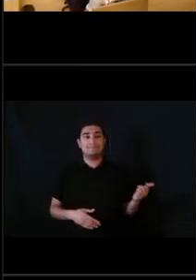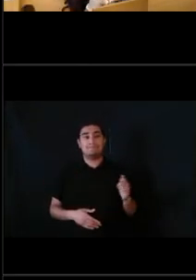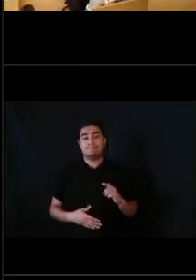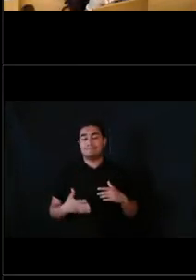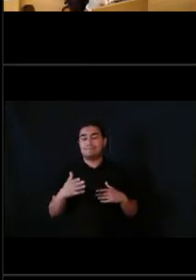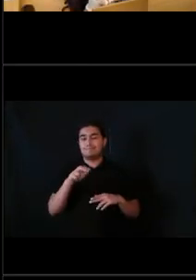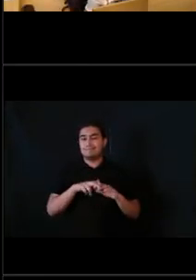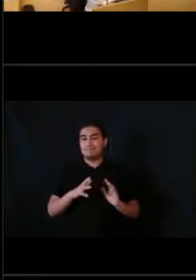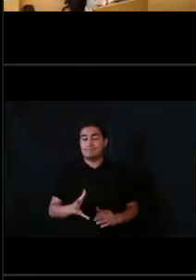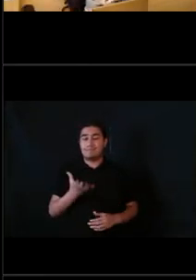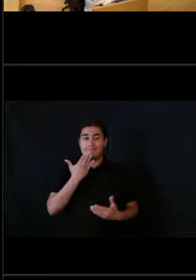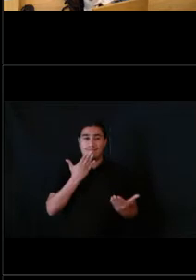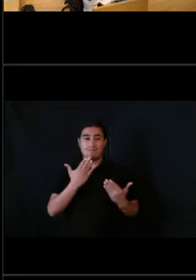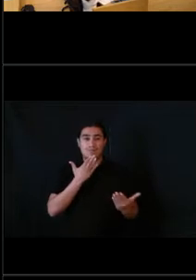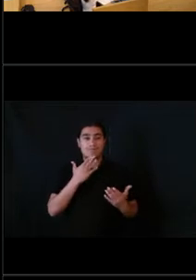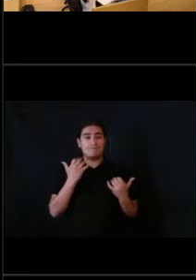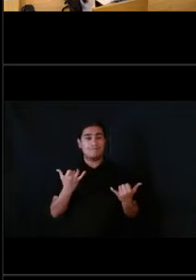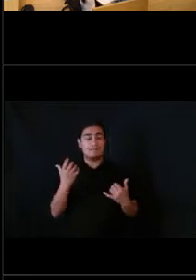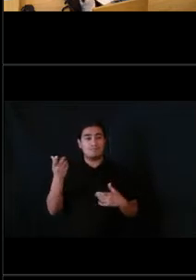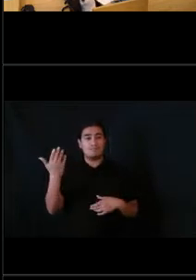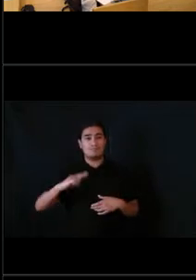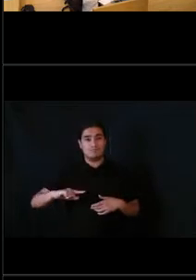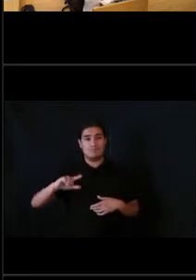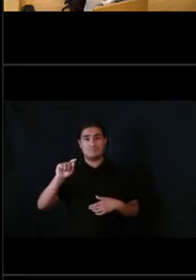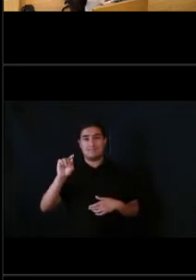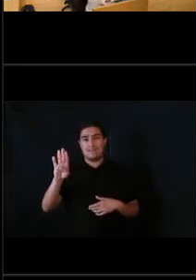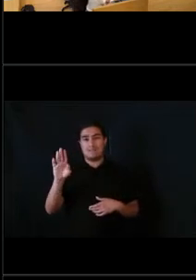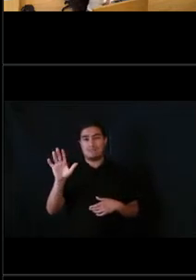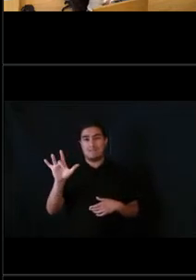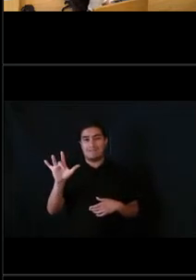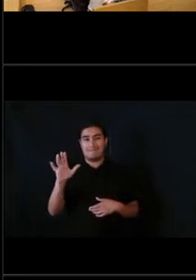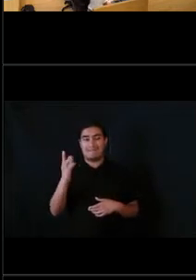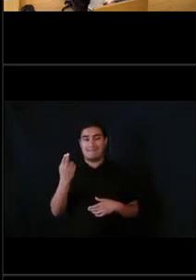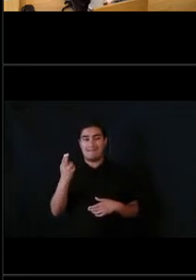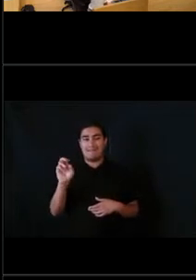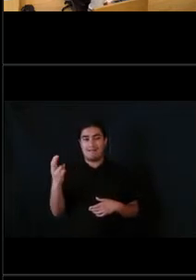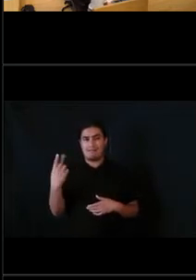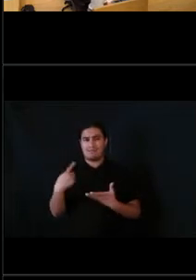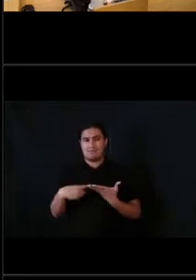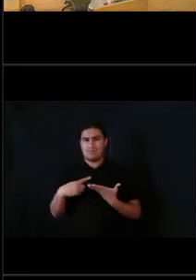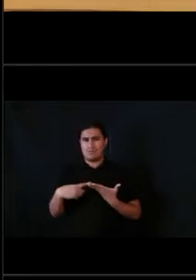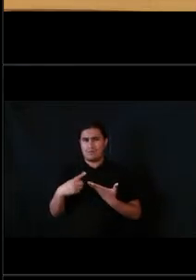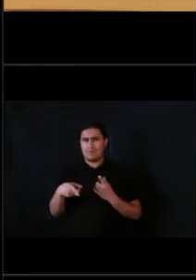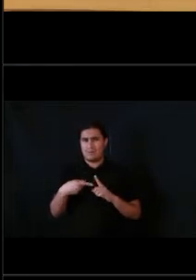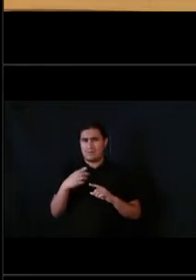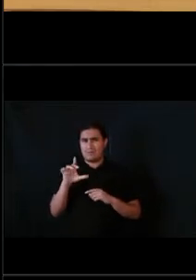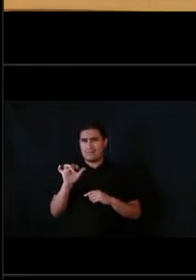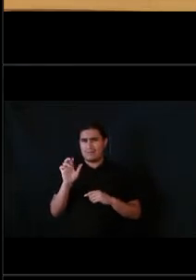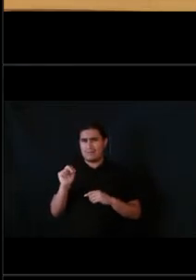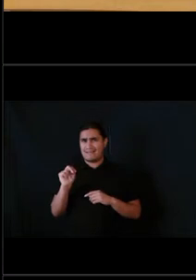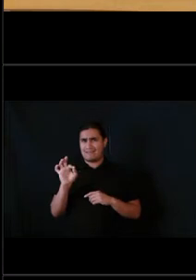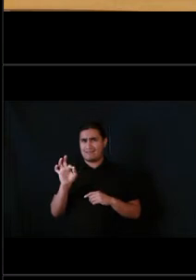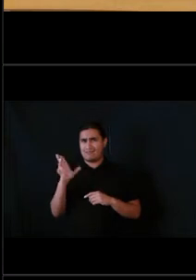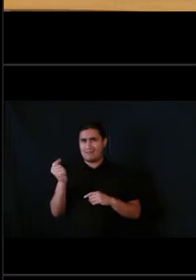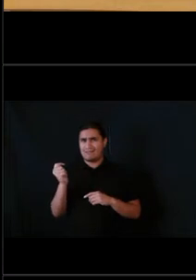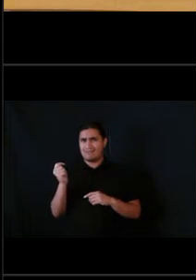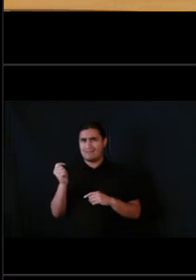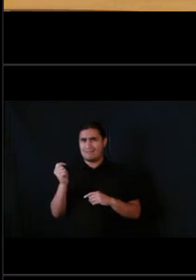you now we'll move to tab 25 hannah to talk about the clean freight quarter efficiency assessment